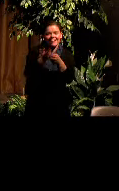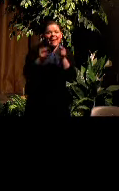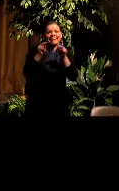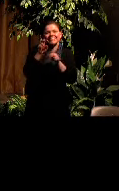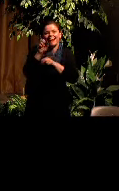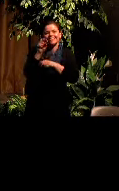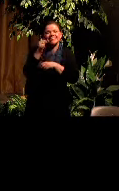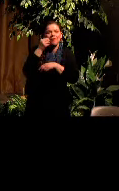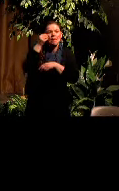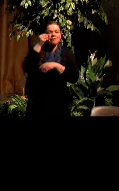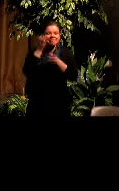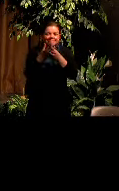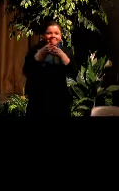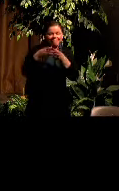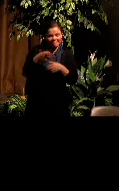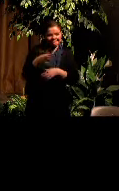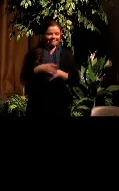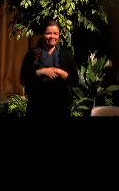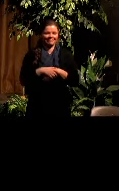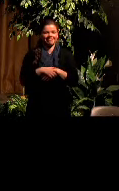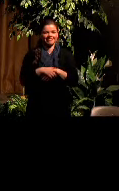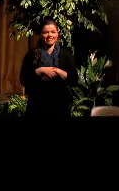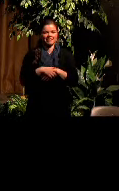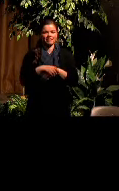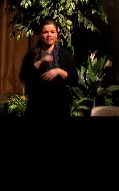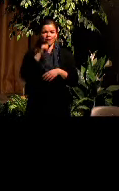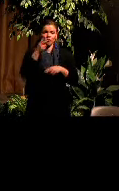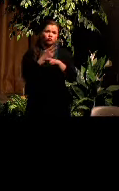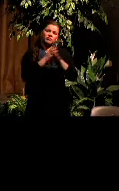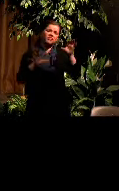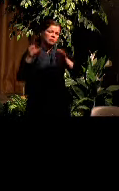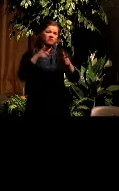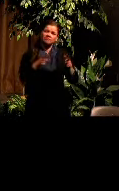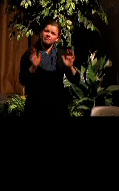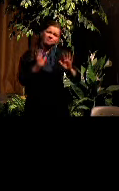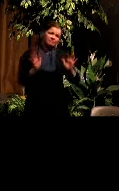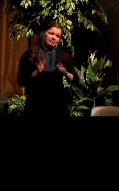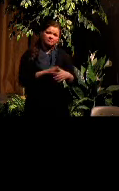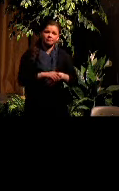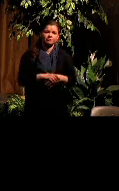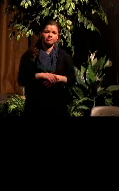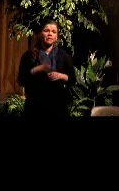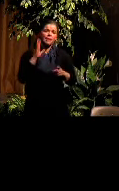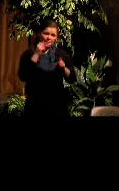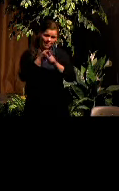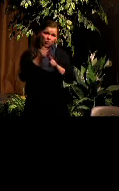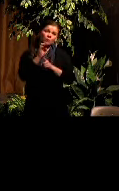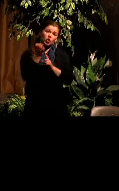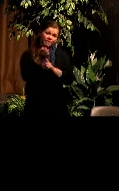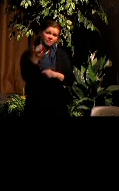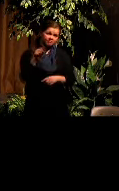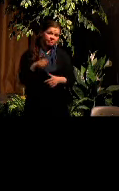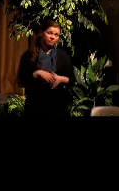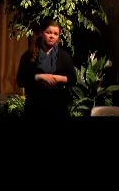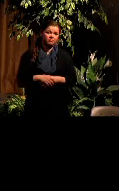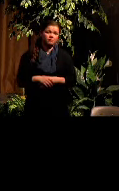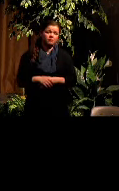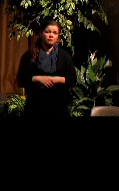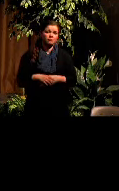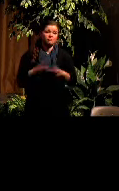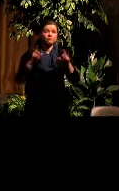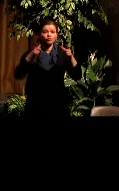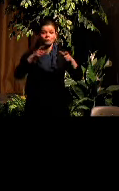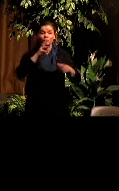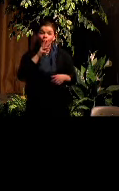these things impact wildlife in your environment. Put out nest boxes. Put out water. I put a pond in my yard. I